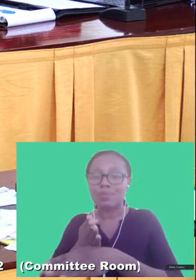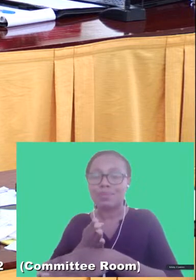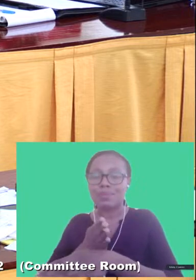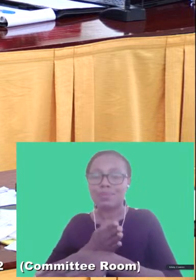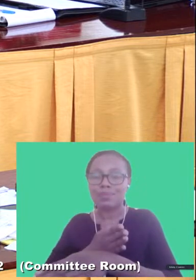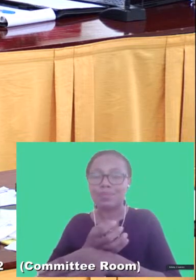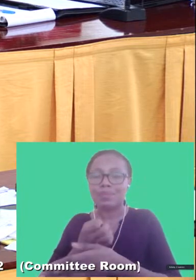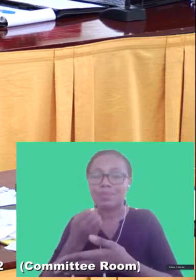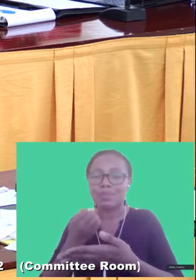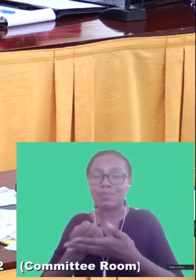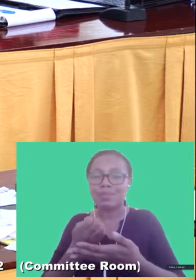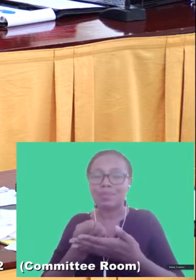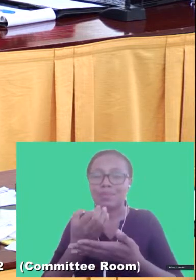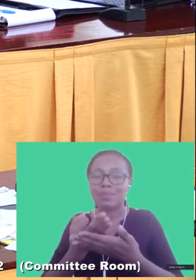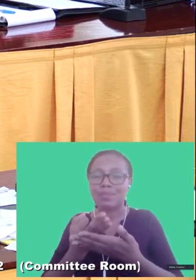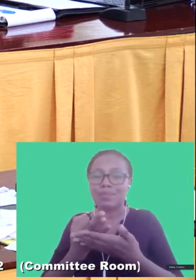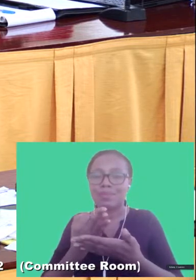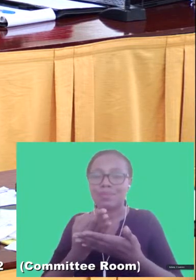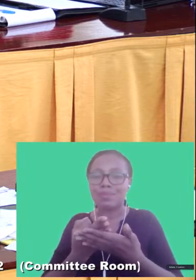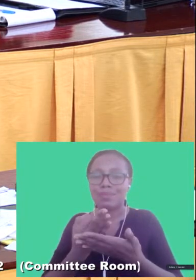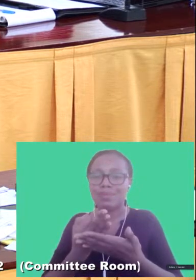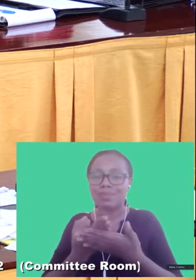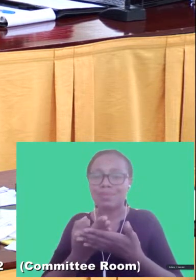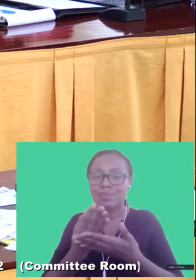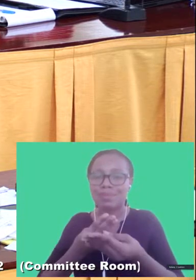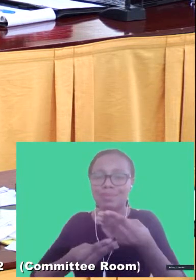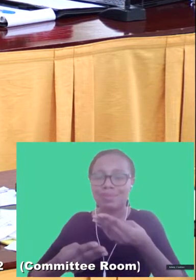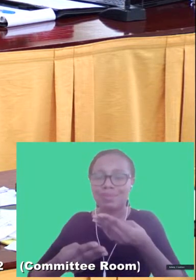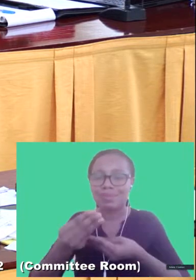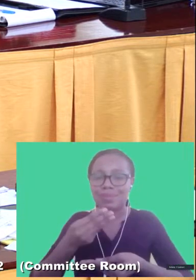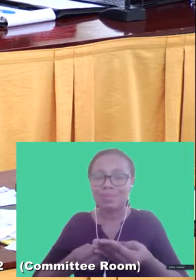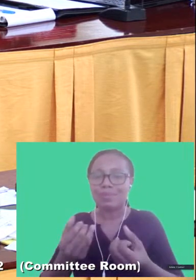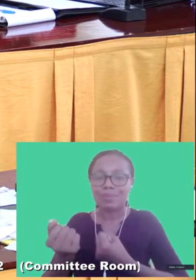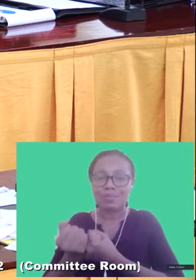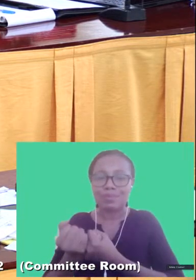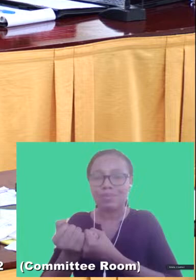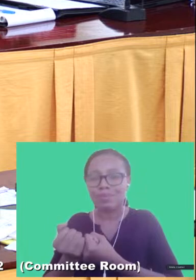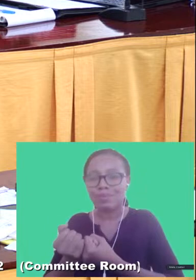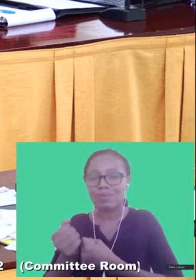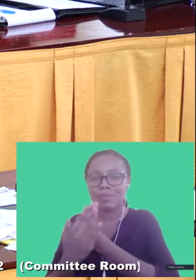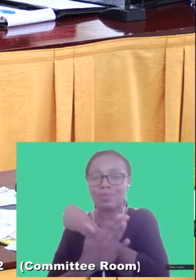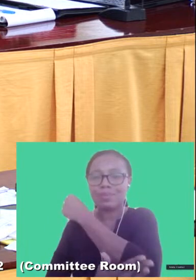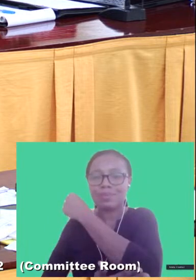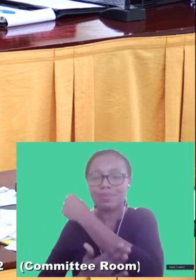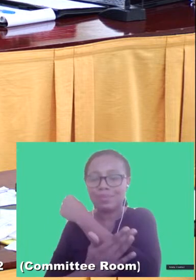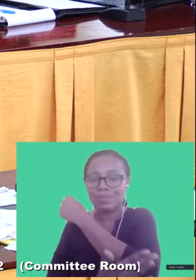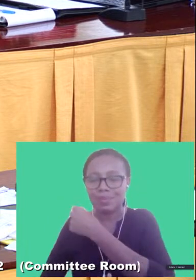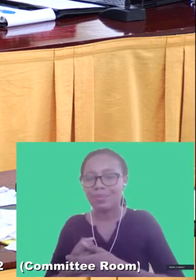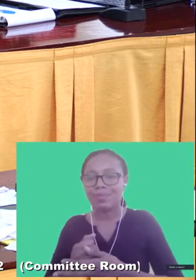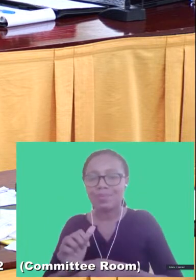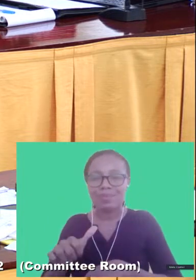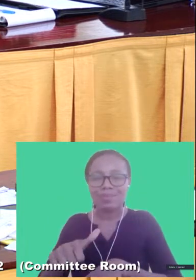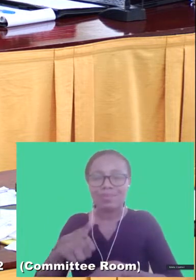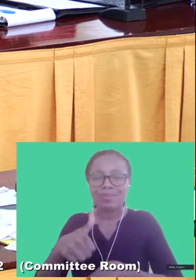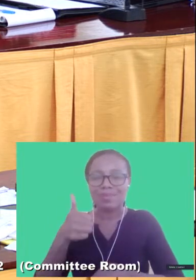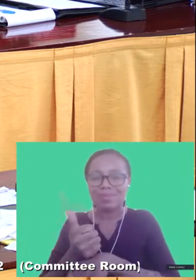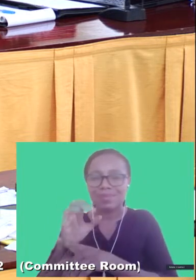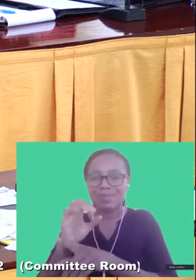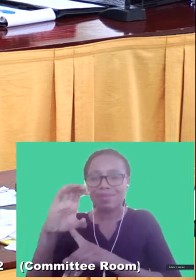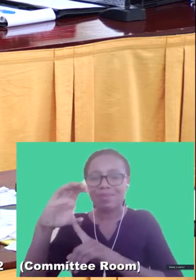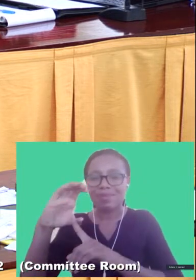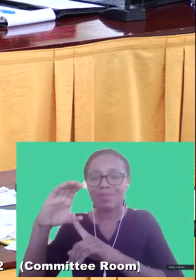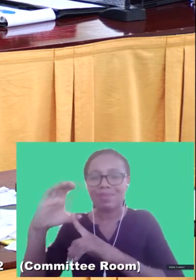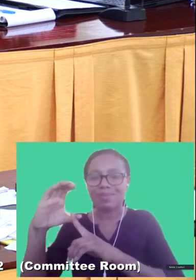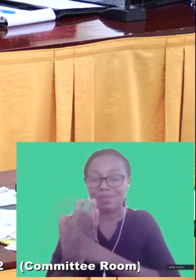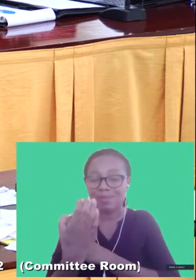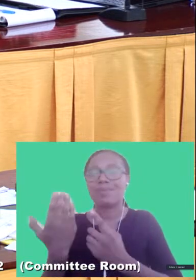building a spirit of entrepreneurship and a culture of entrepreneurship in Barbados, and ensuring that we see a